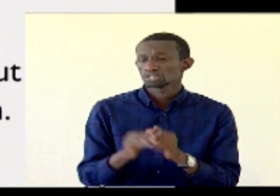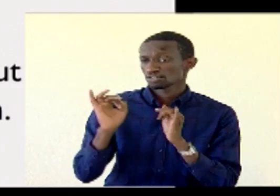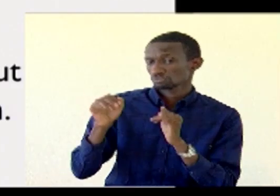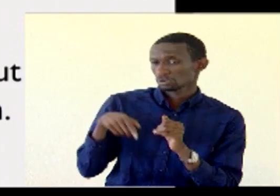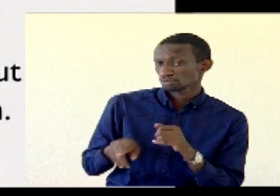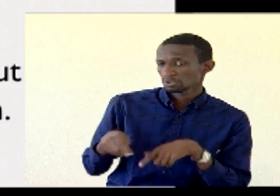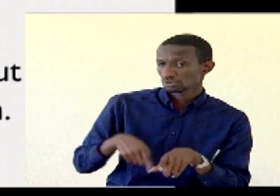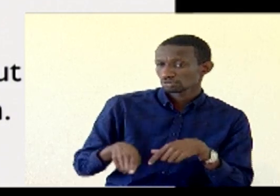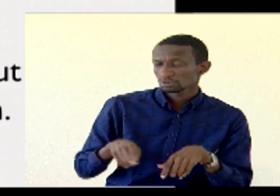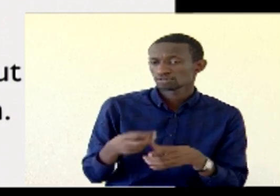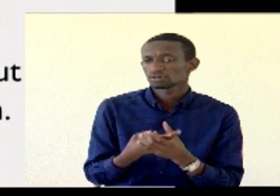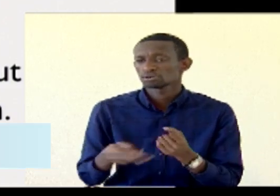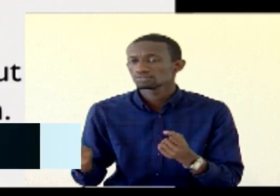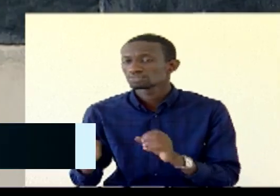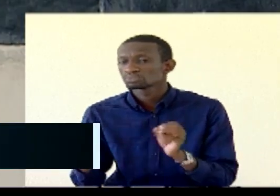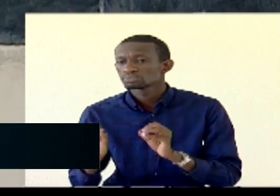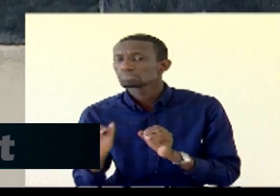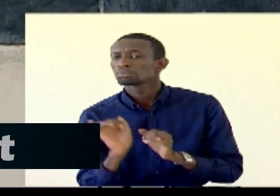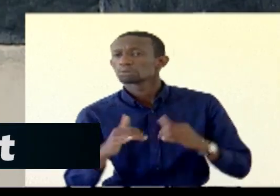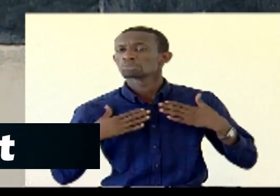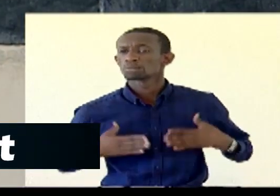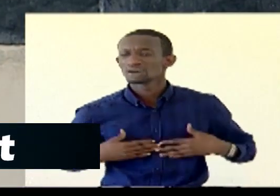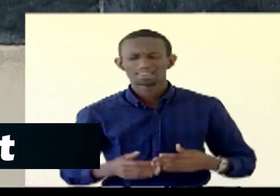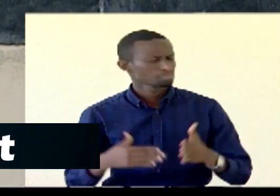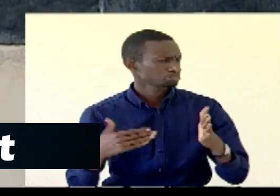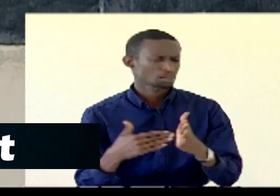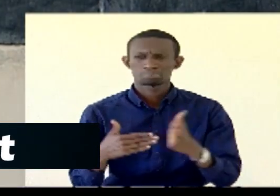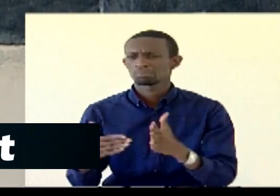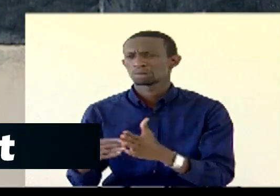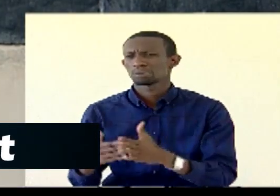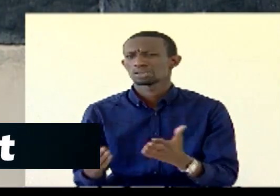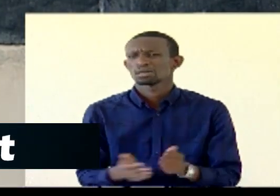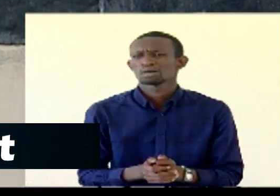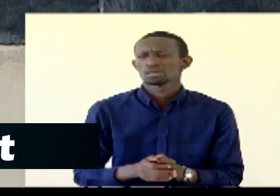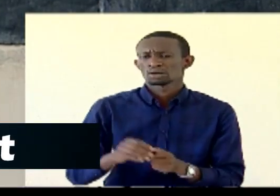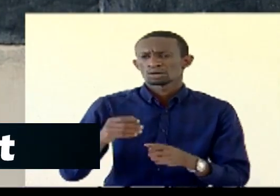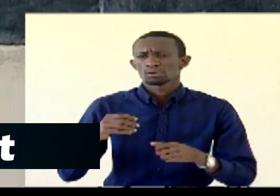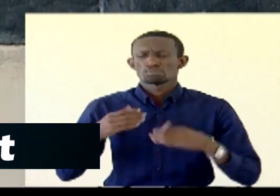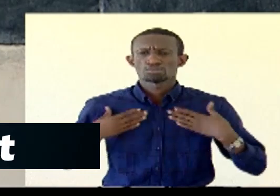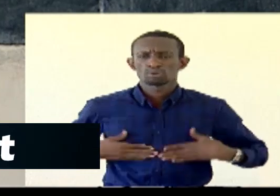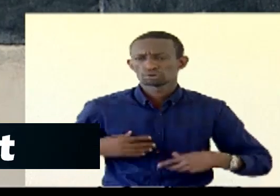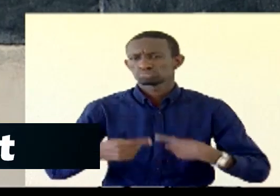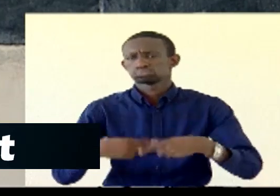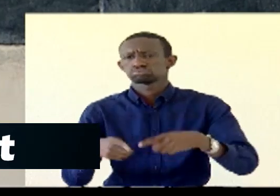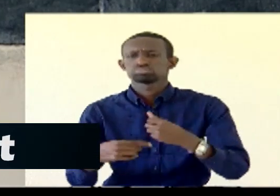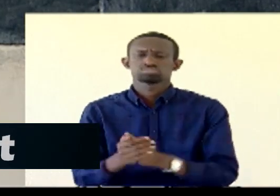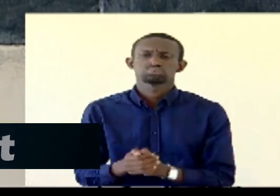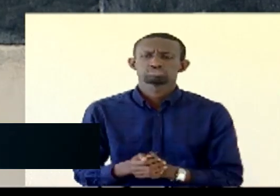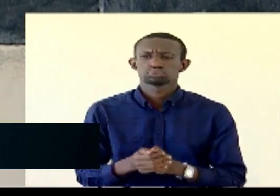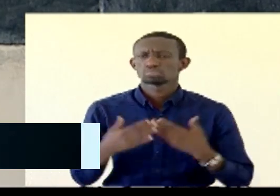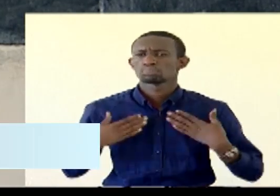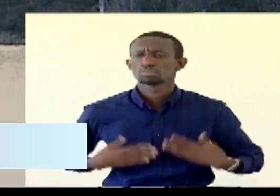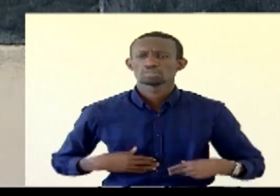not removed from the body, it can affect the body metabolism. It can affect the body processes, all right? It can affect the